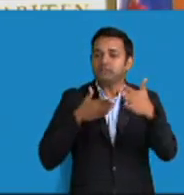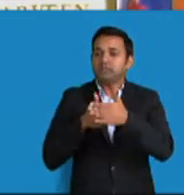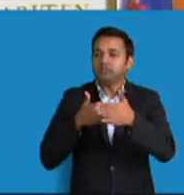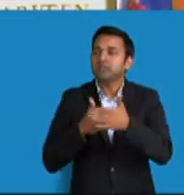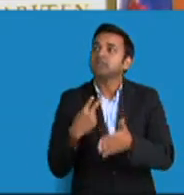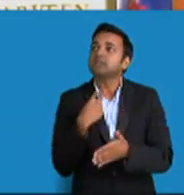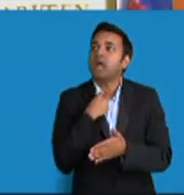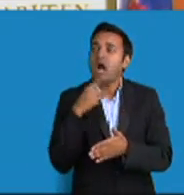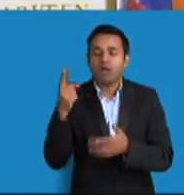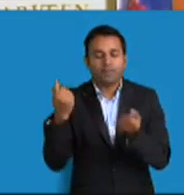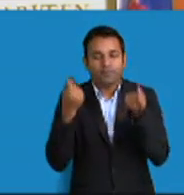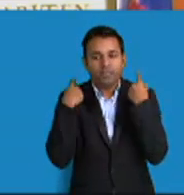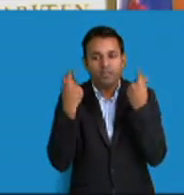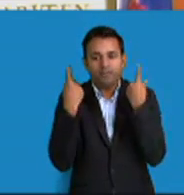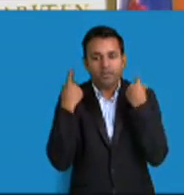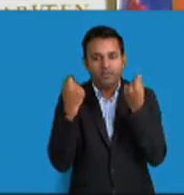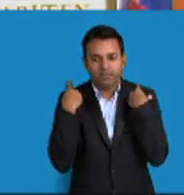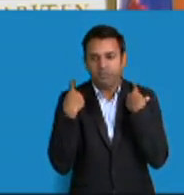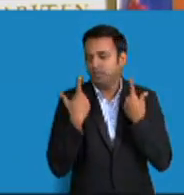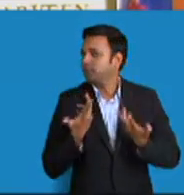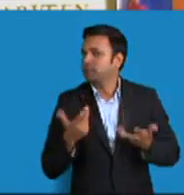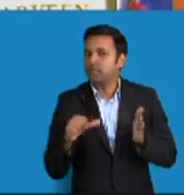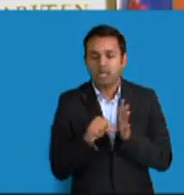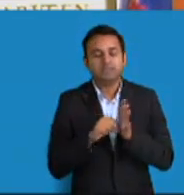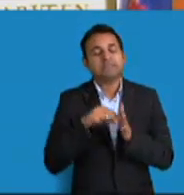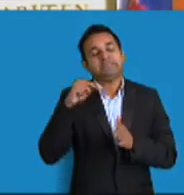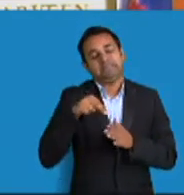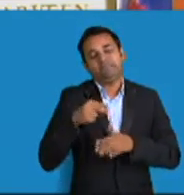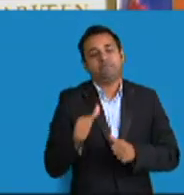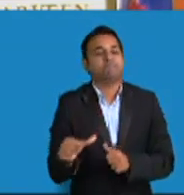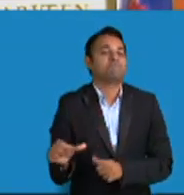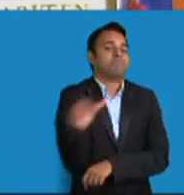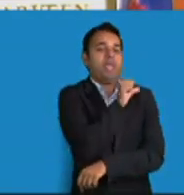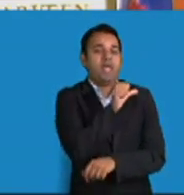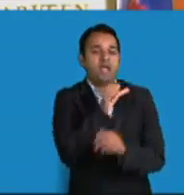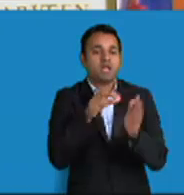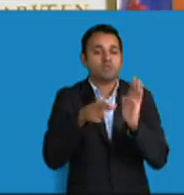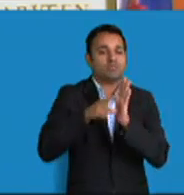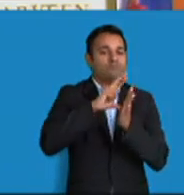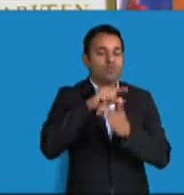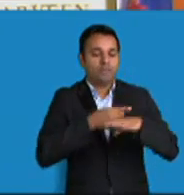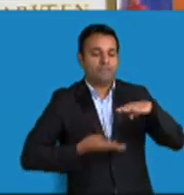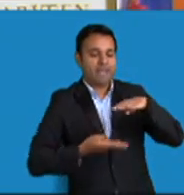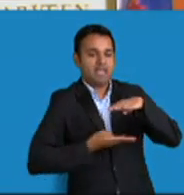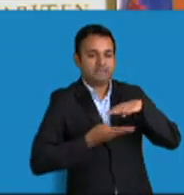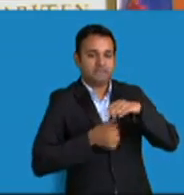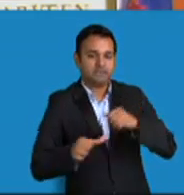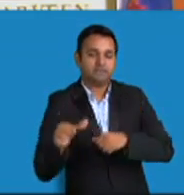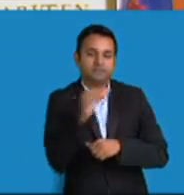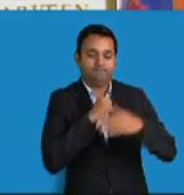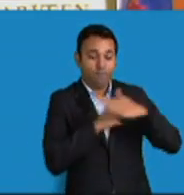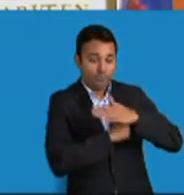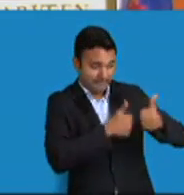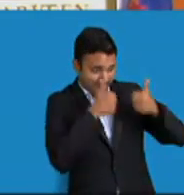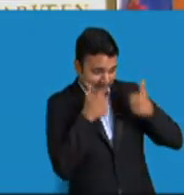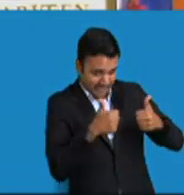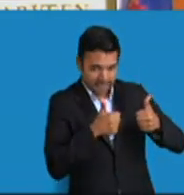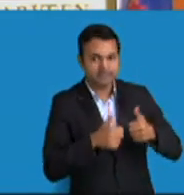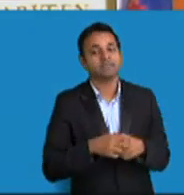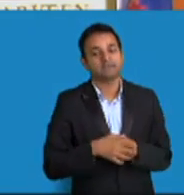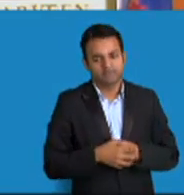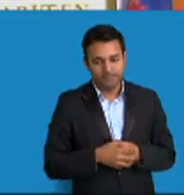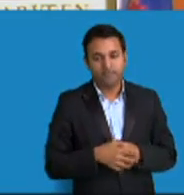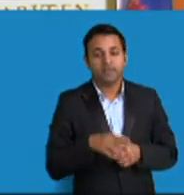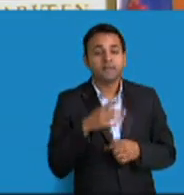basic literacy as well as numeracy. So we found that weaker area is numeracy and literacy.